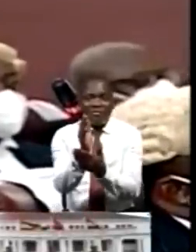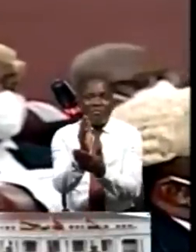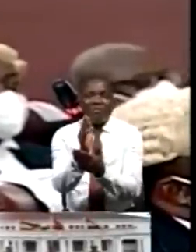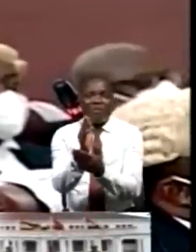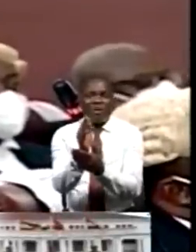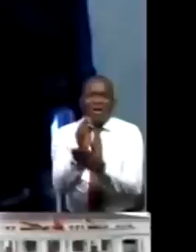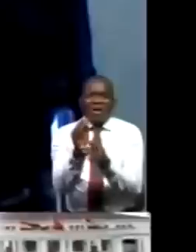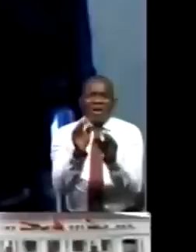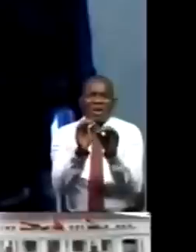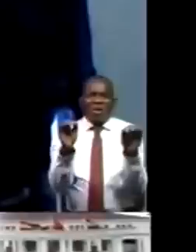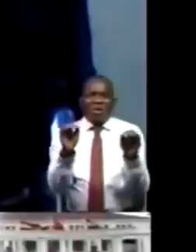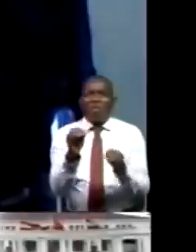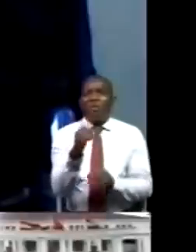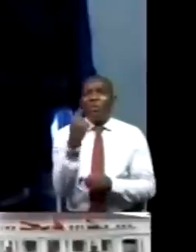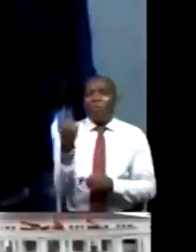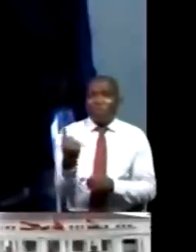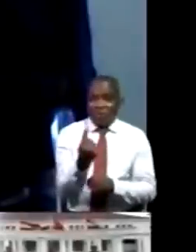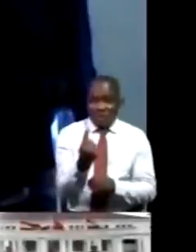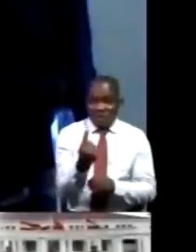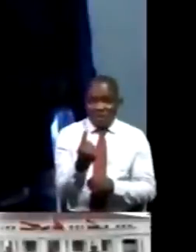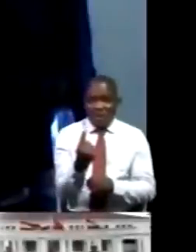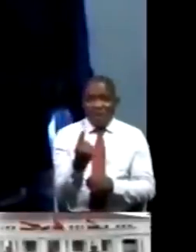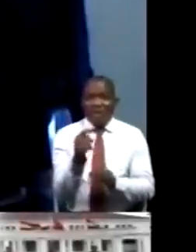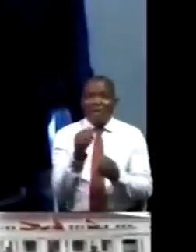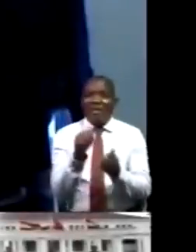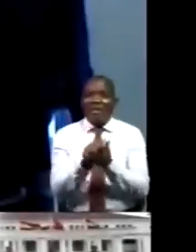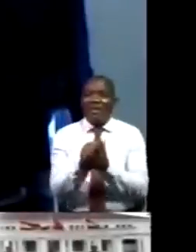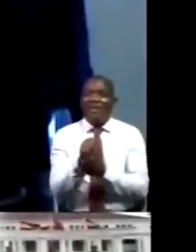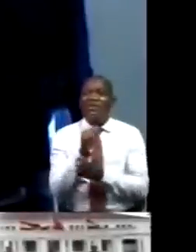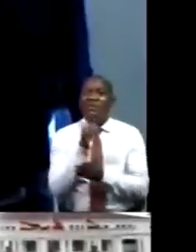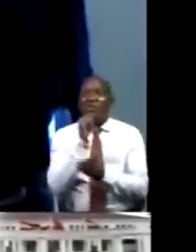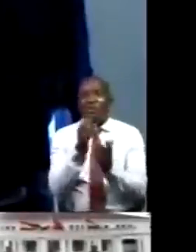That is not the only information. That is not correct.